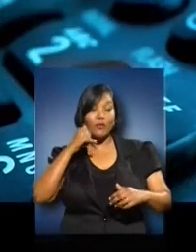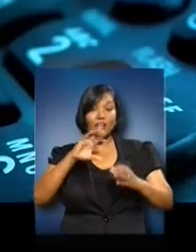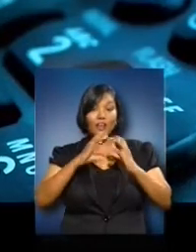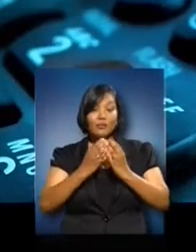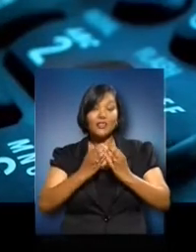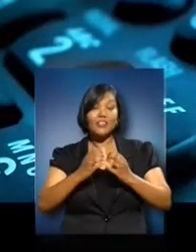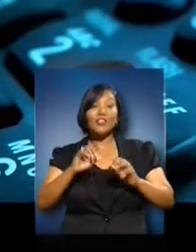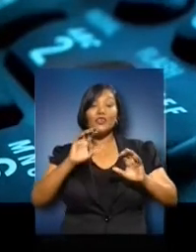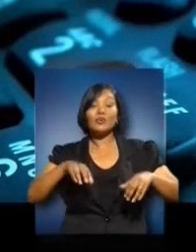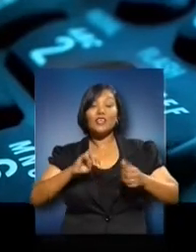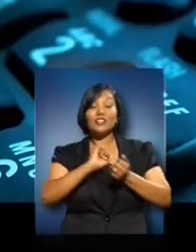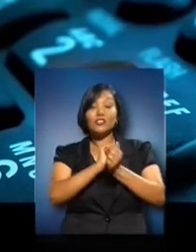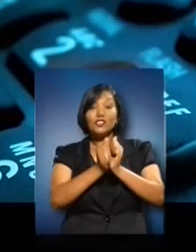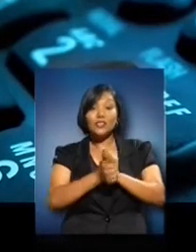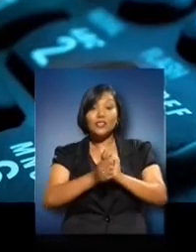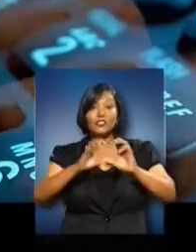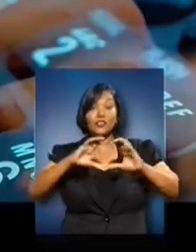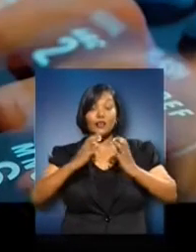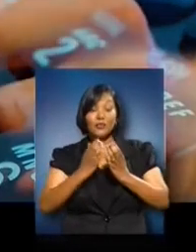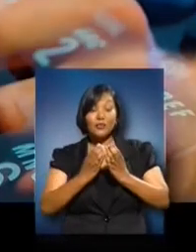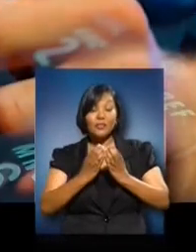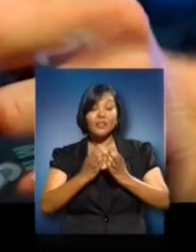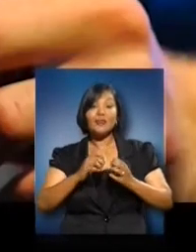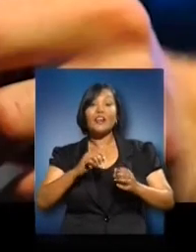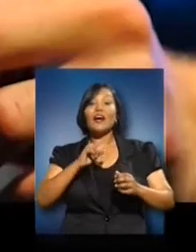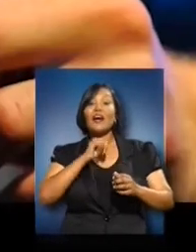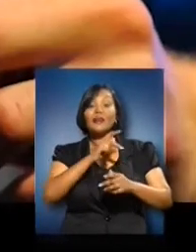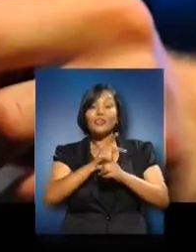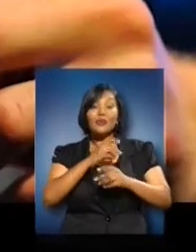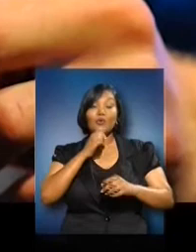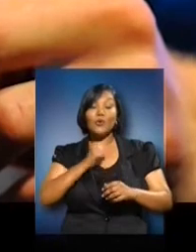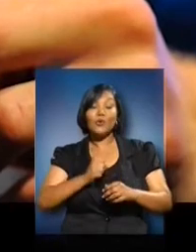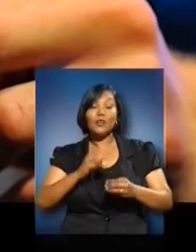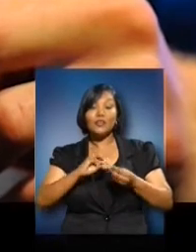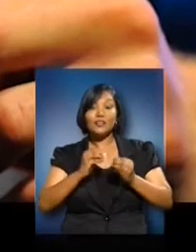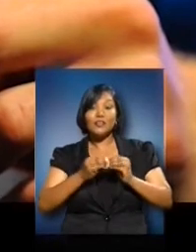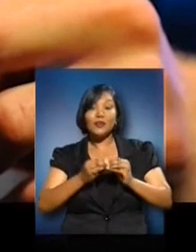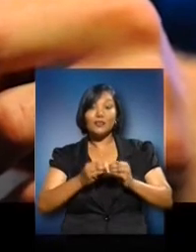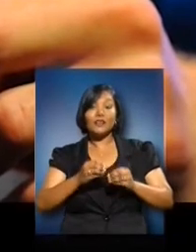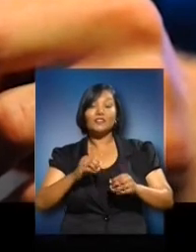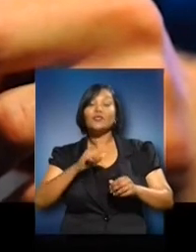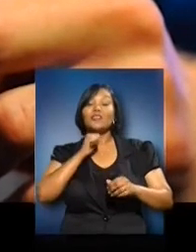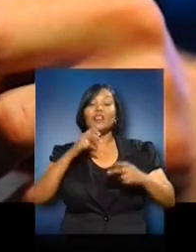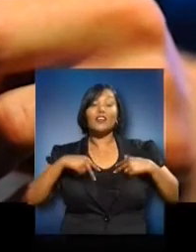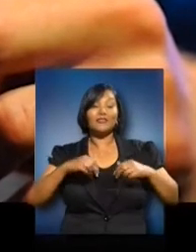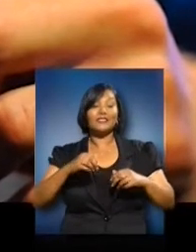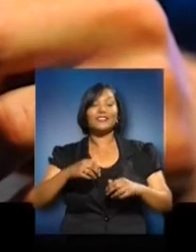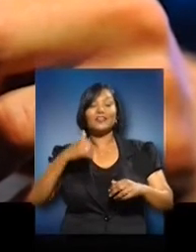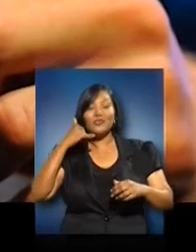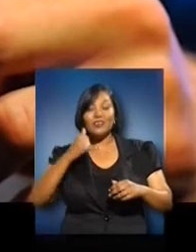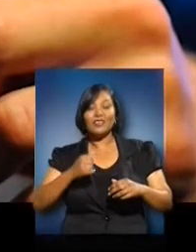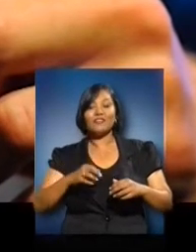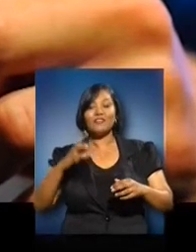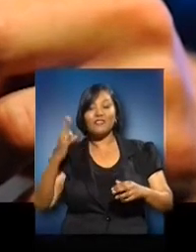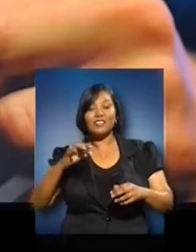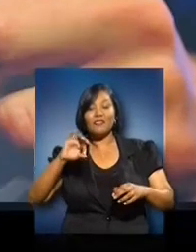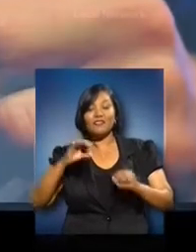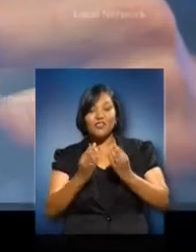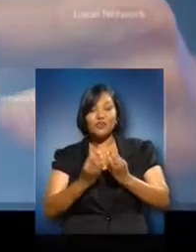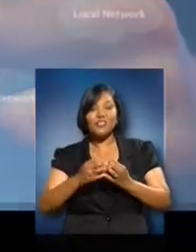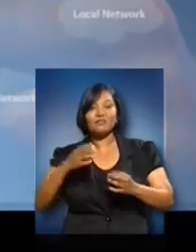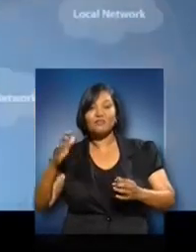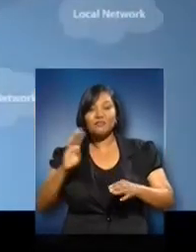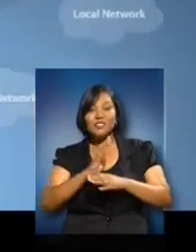or expense of notifying friends, family and business associates of a change in numbers. While it